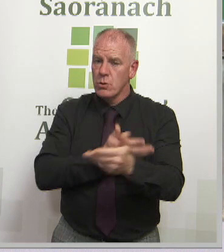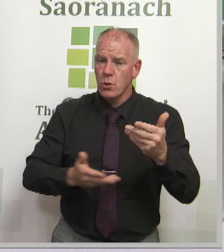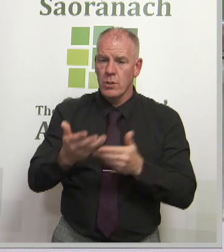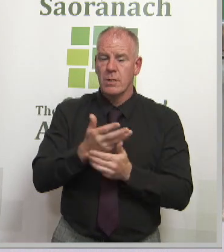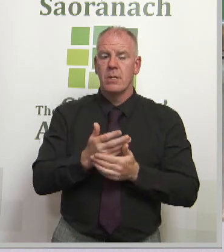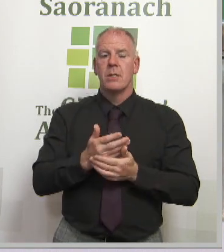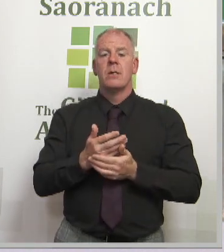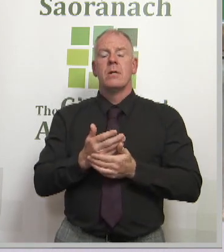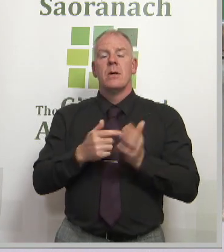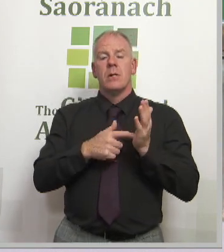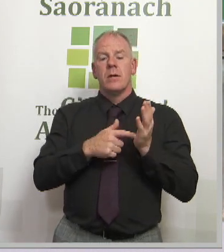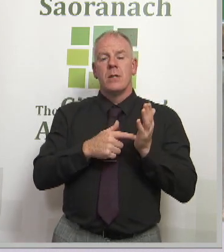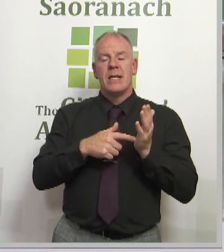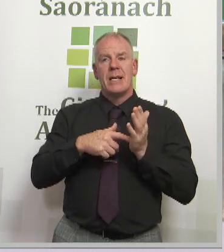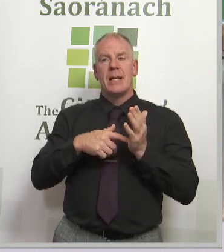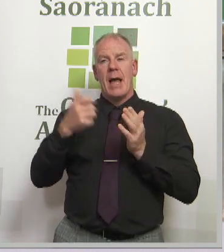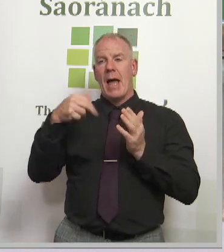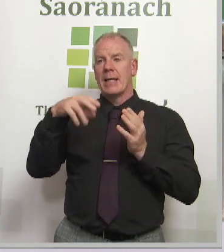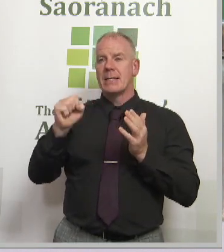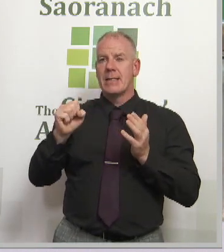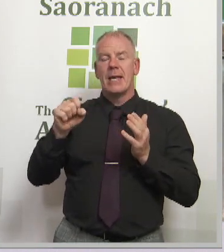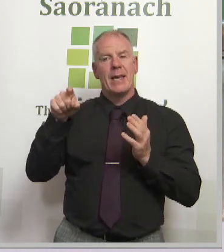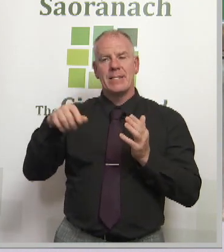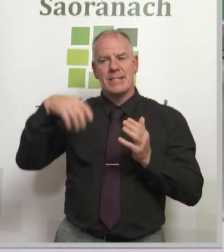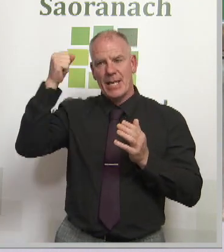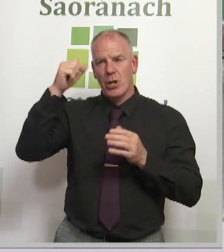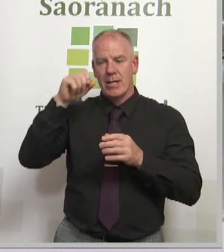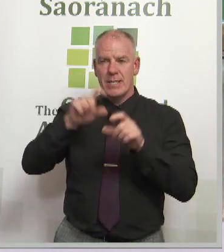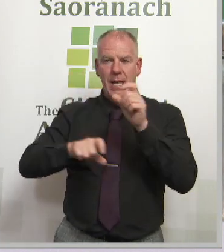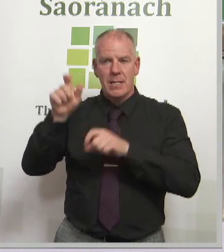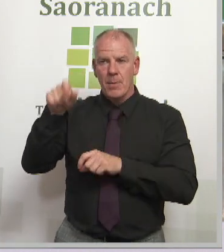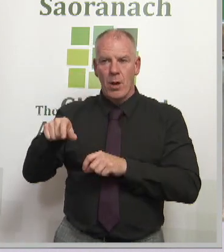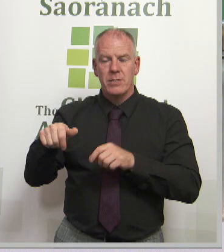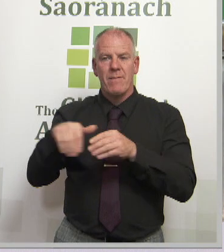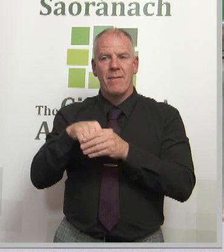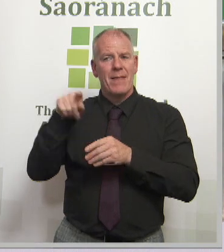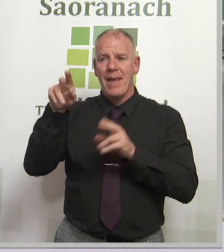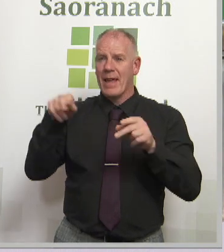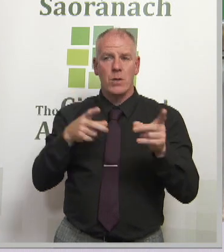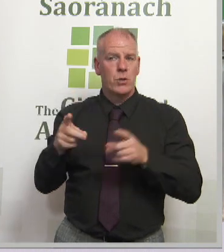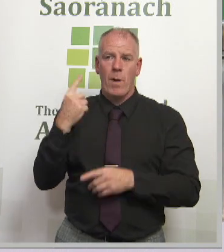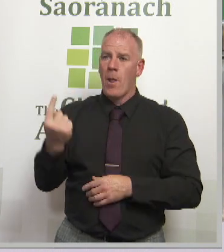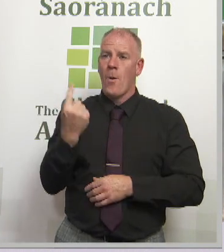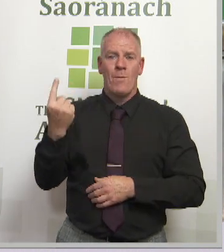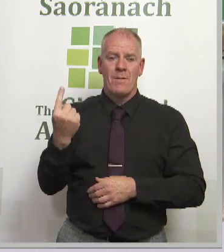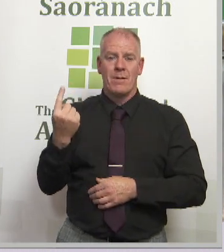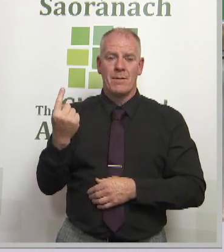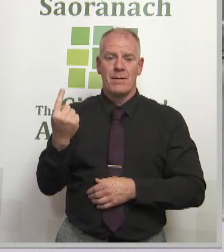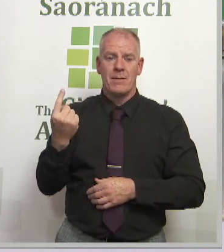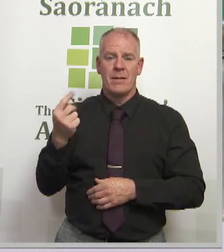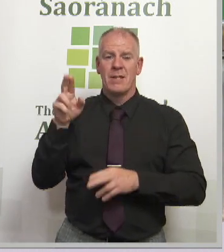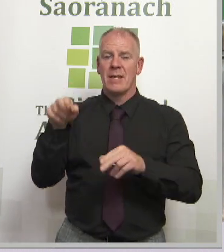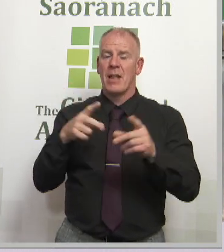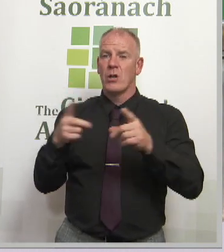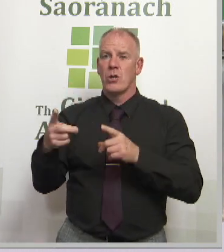Andy Bleasdale is the senior scientist in National Parks and Wildlife, they can't do it on their own. They can't do it with